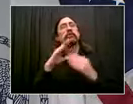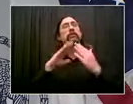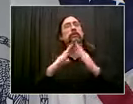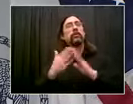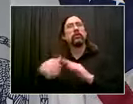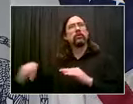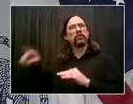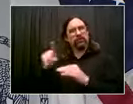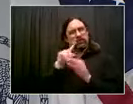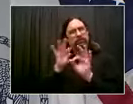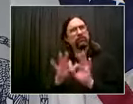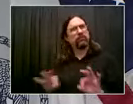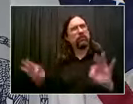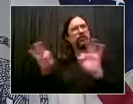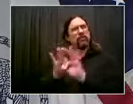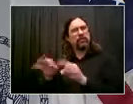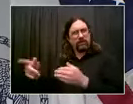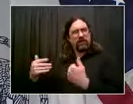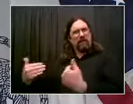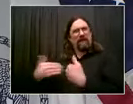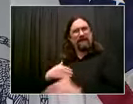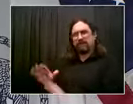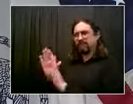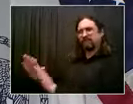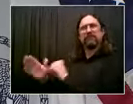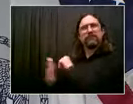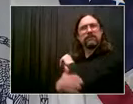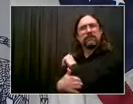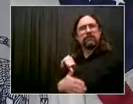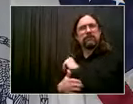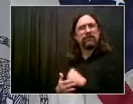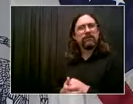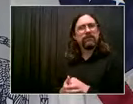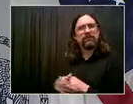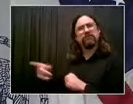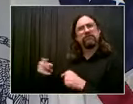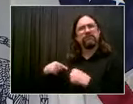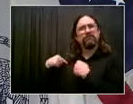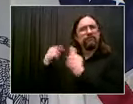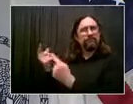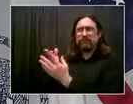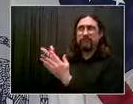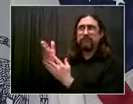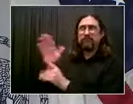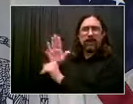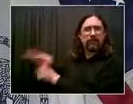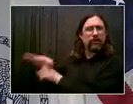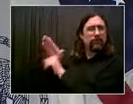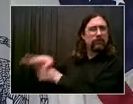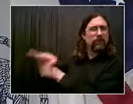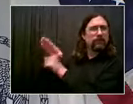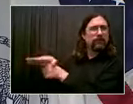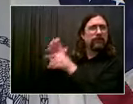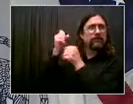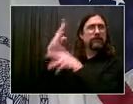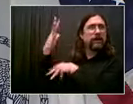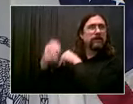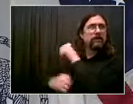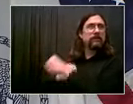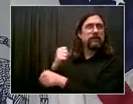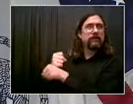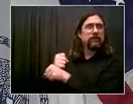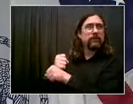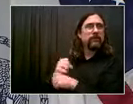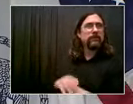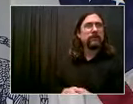solution. That's what I want to focus people on. And the understanding that anti-Semitism is way too strong in this world and must